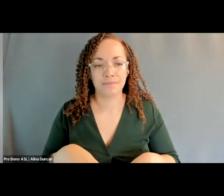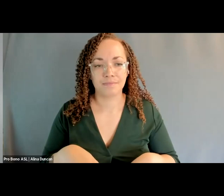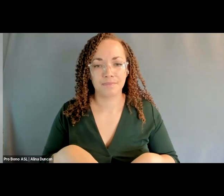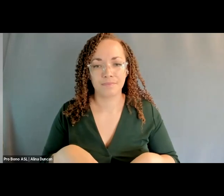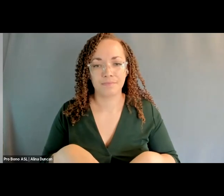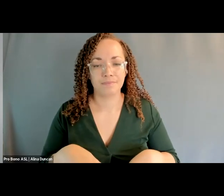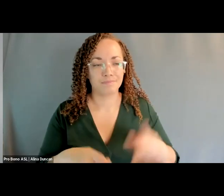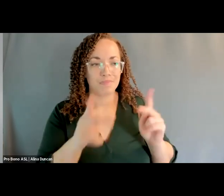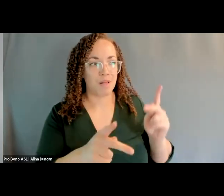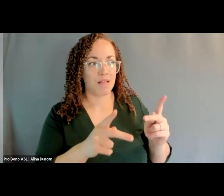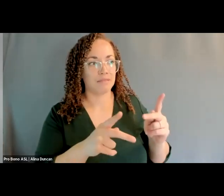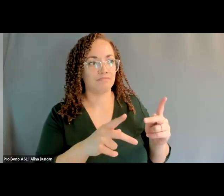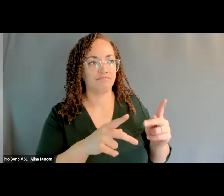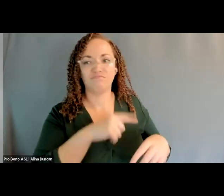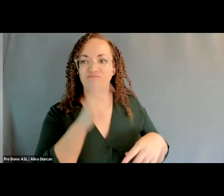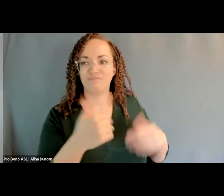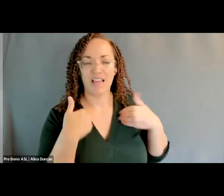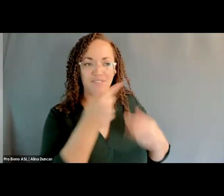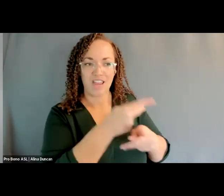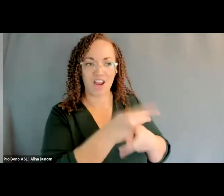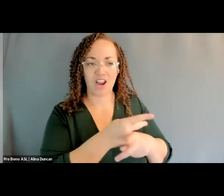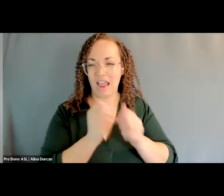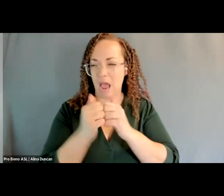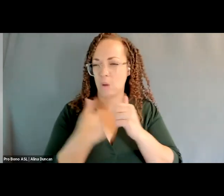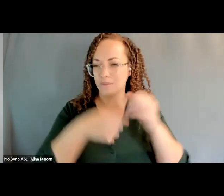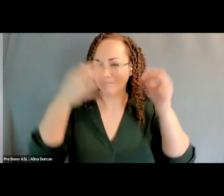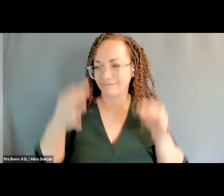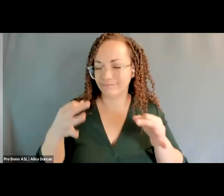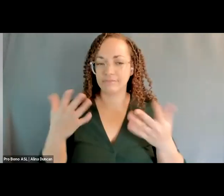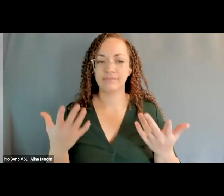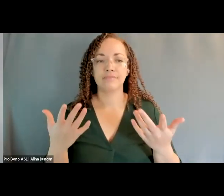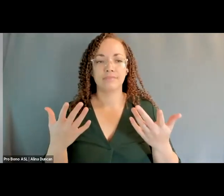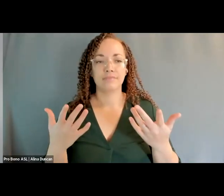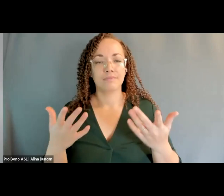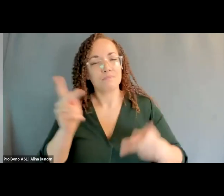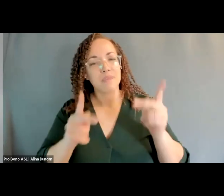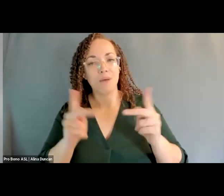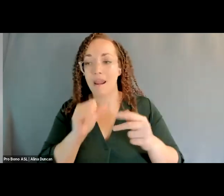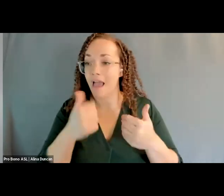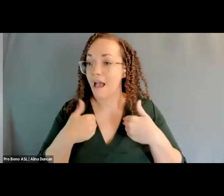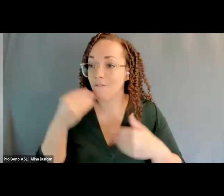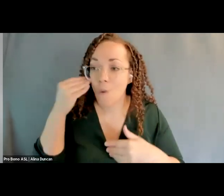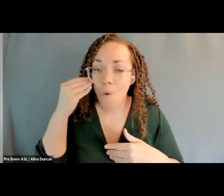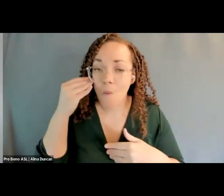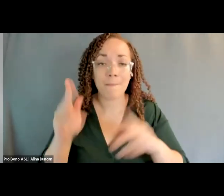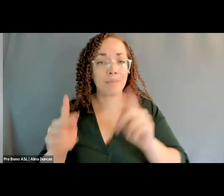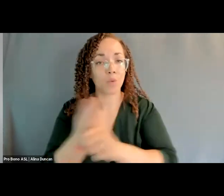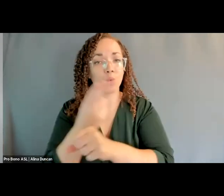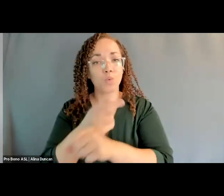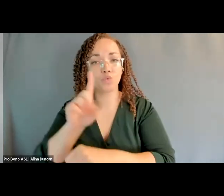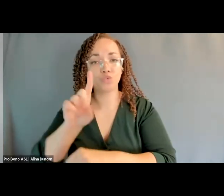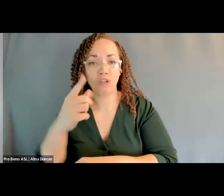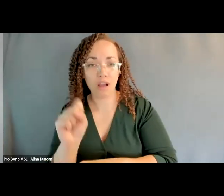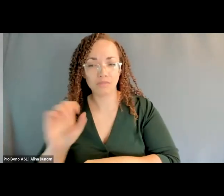self-determination and autonomy of unhoused people and people who use drugs. And with that, I'm really excited to introduce our